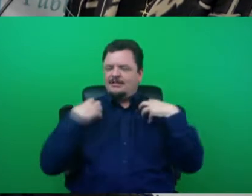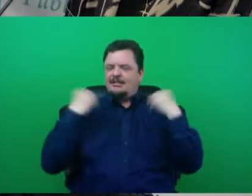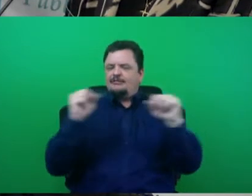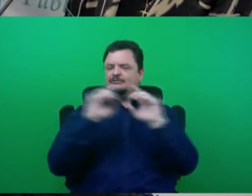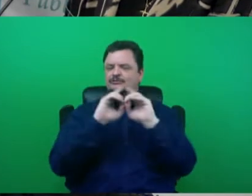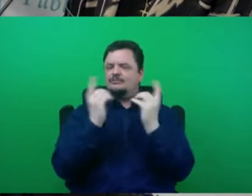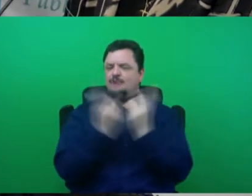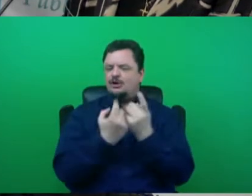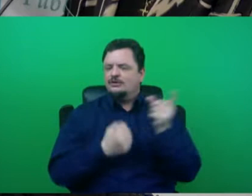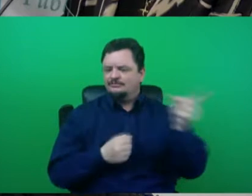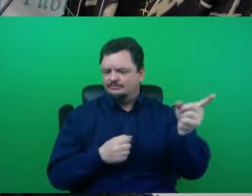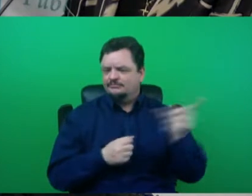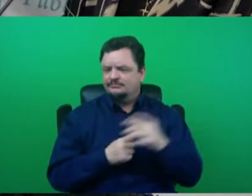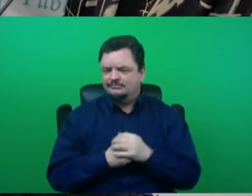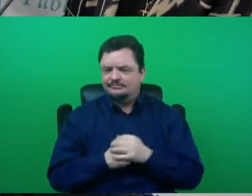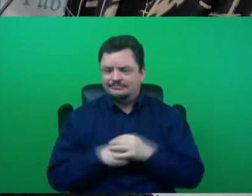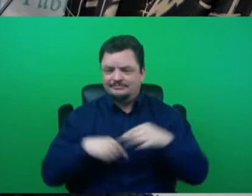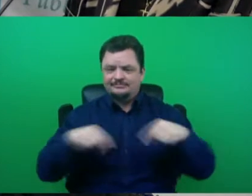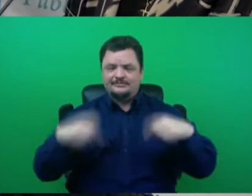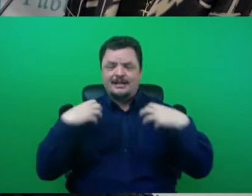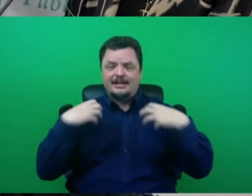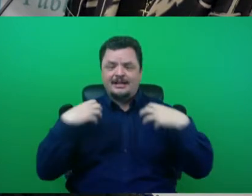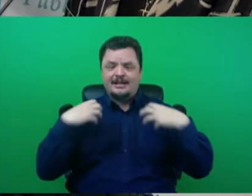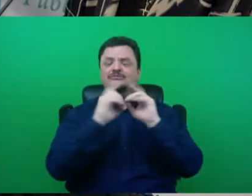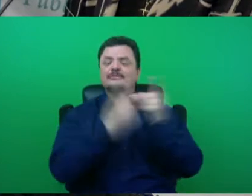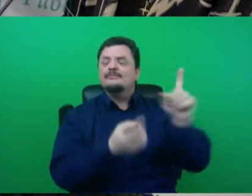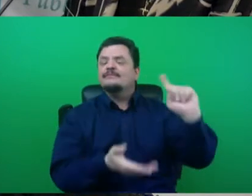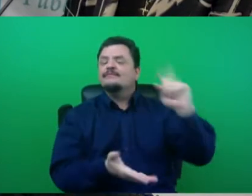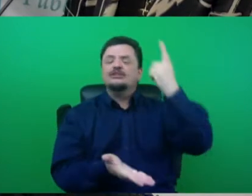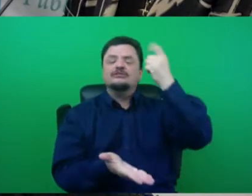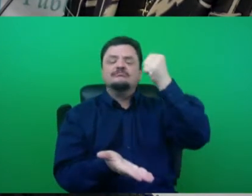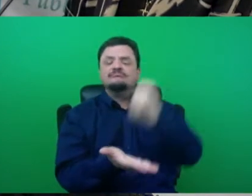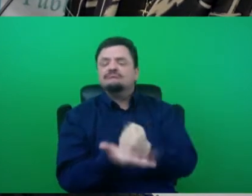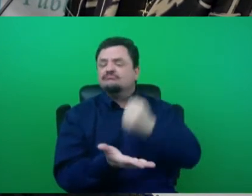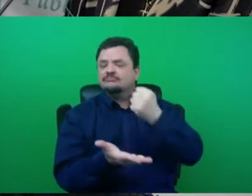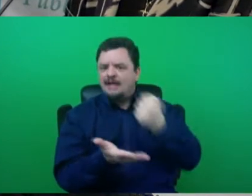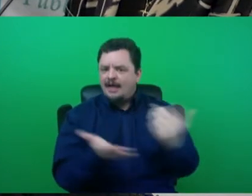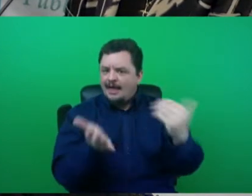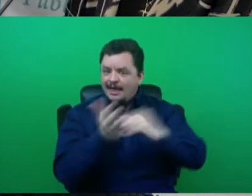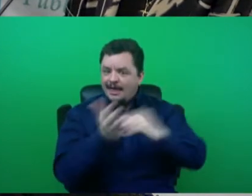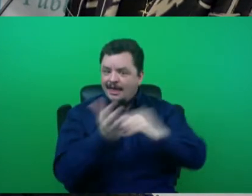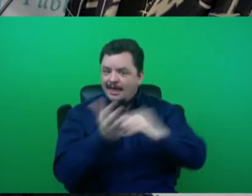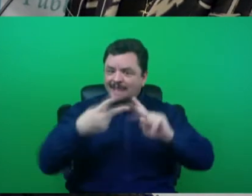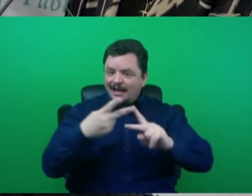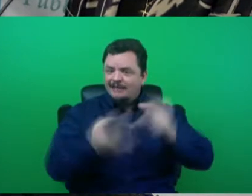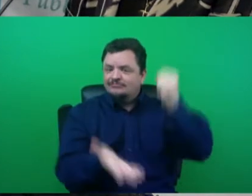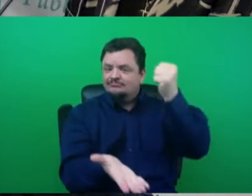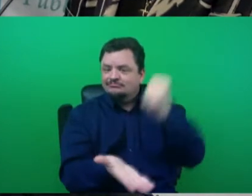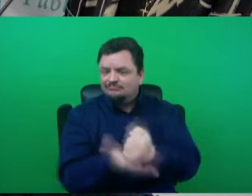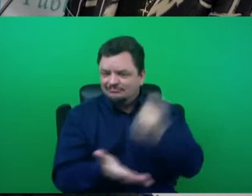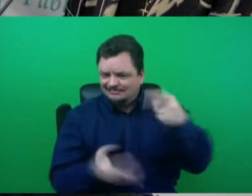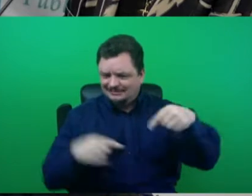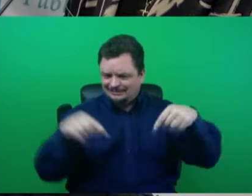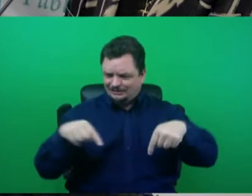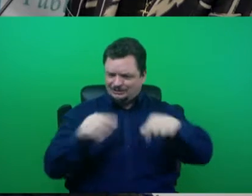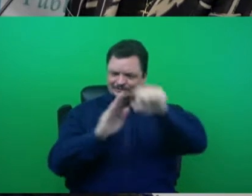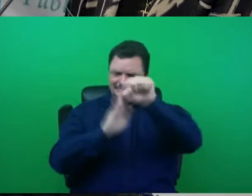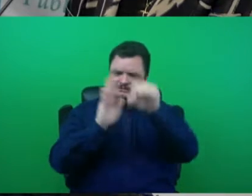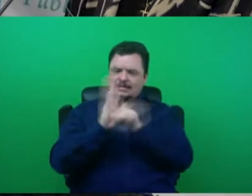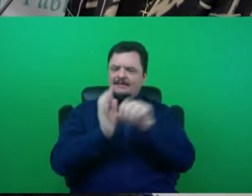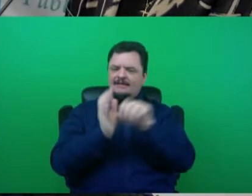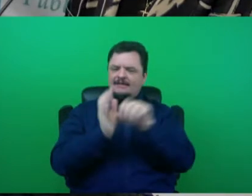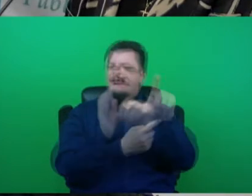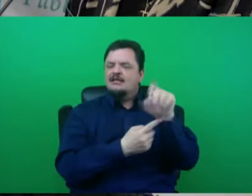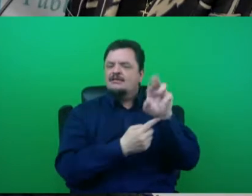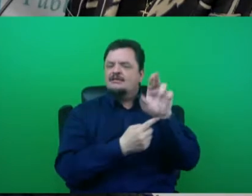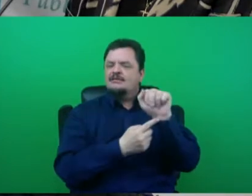first accredited and reaccredited in the state of Colorado. She presided over the